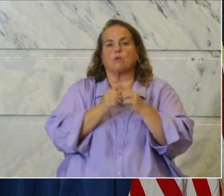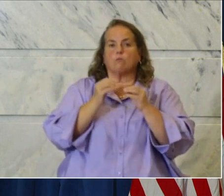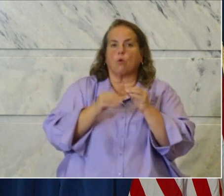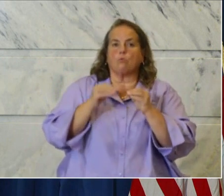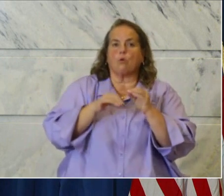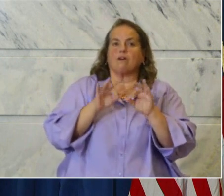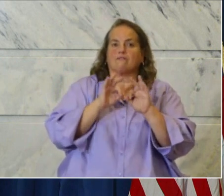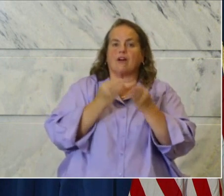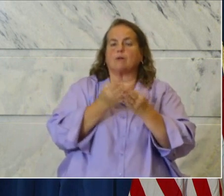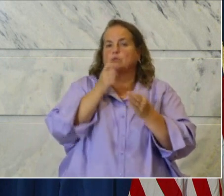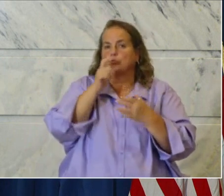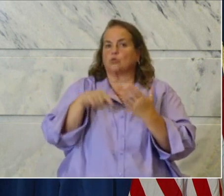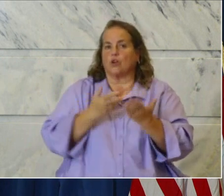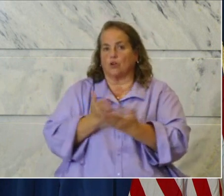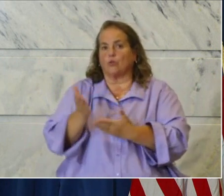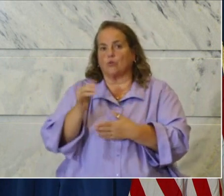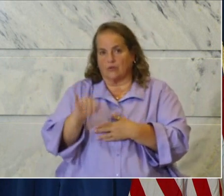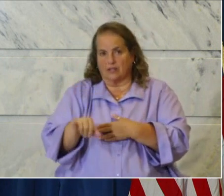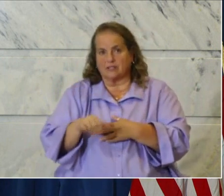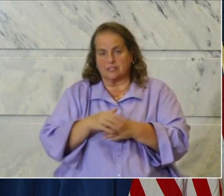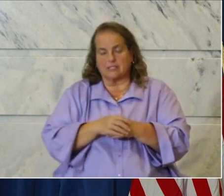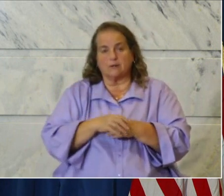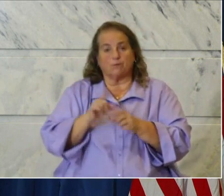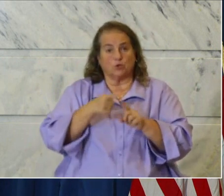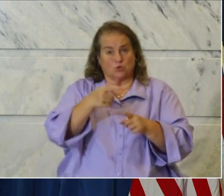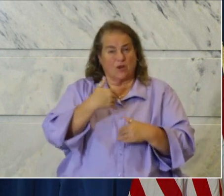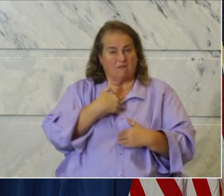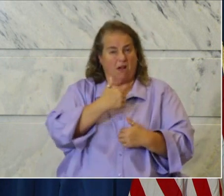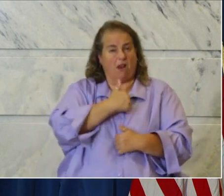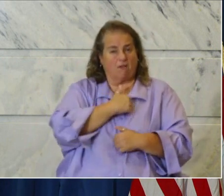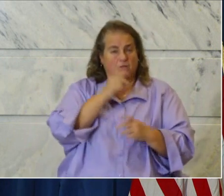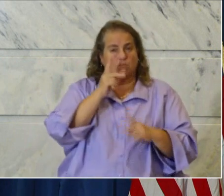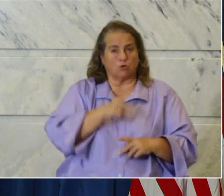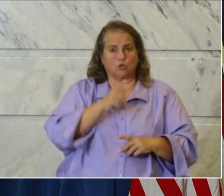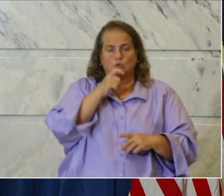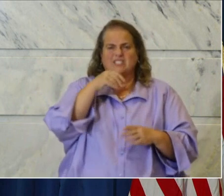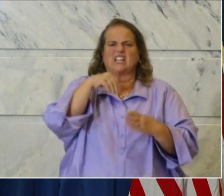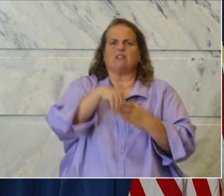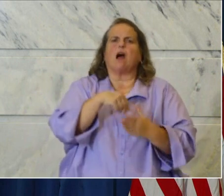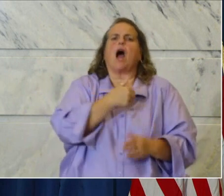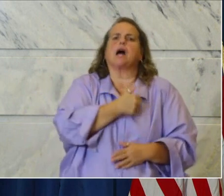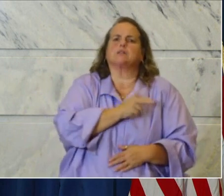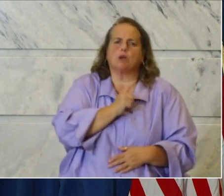that are going through this. When you got a loved one that's just in the hospital